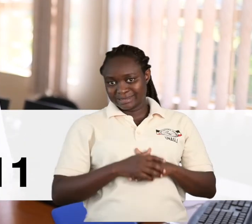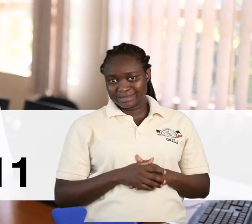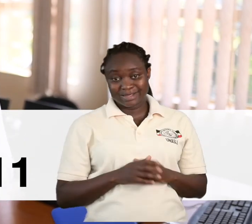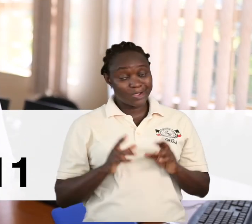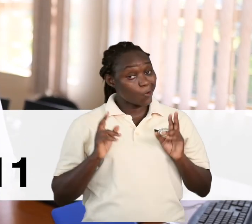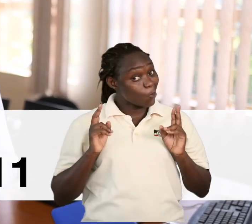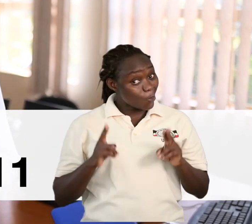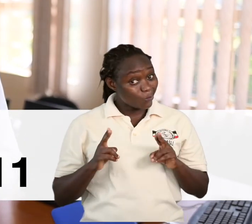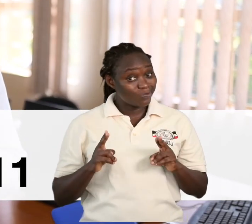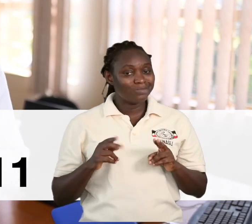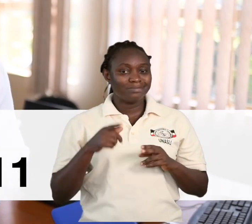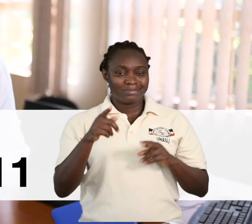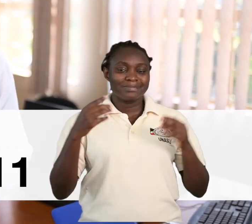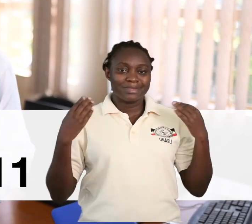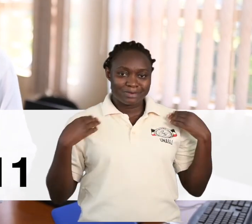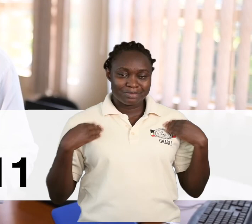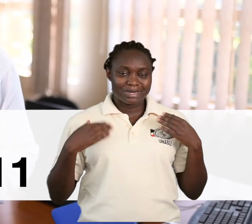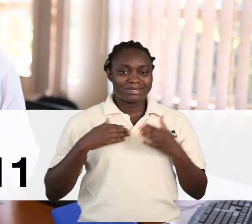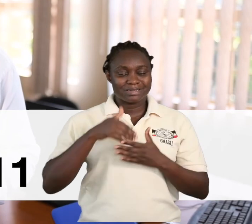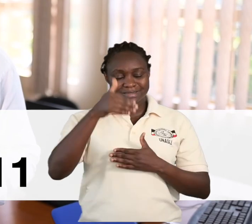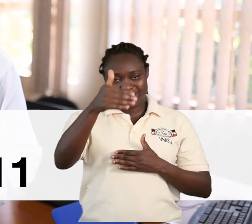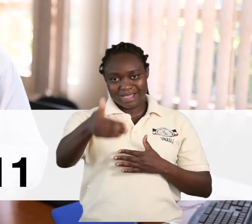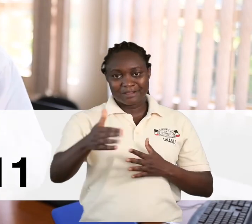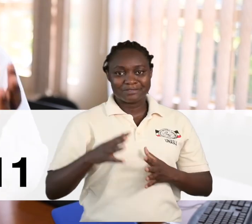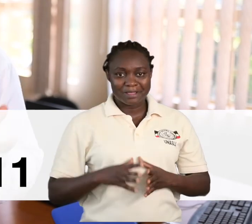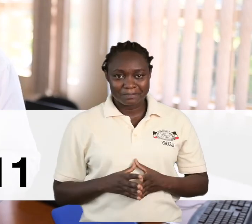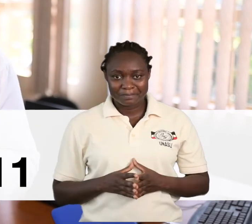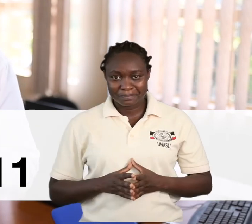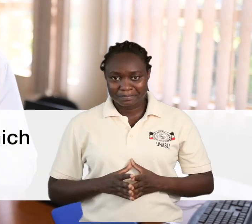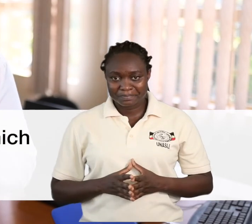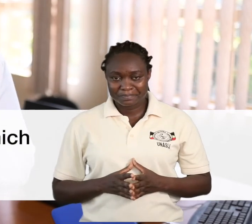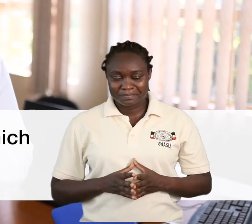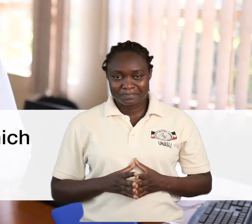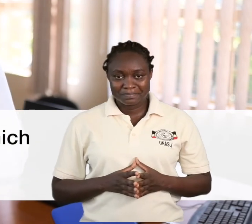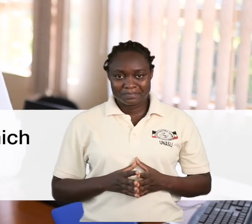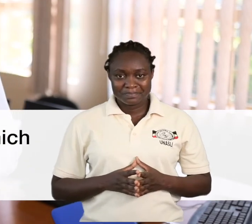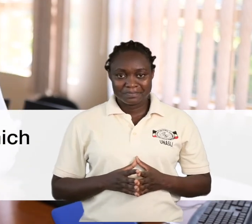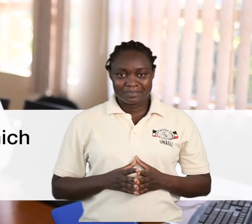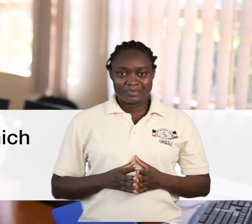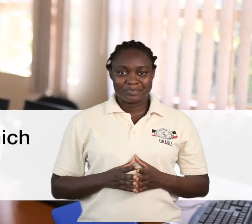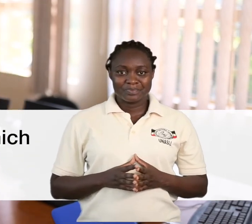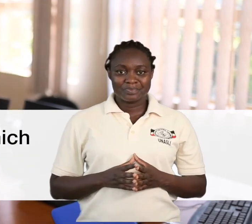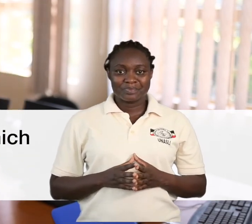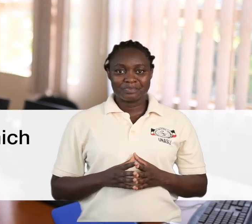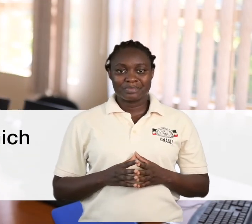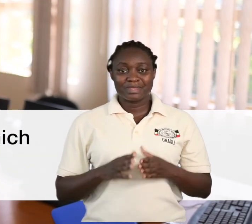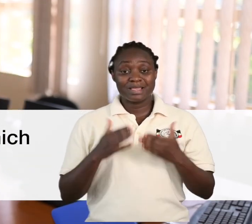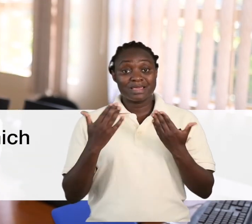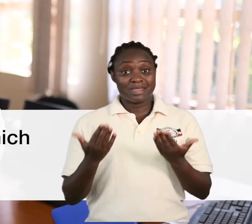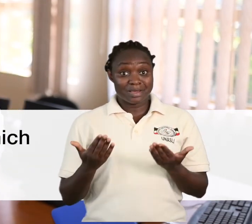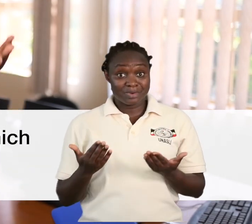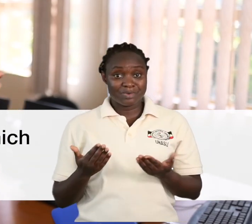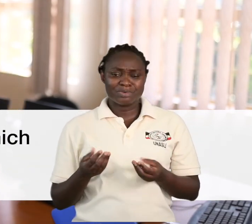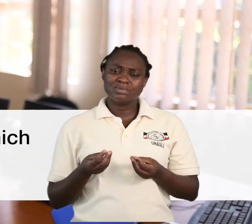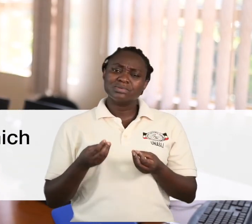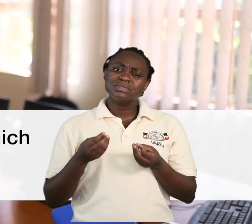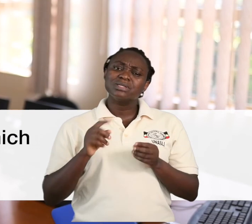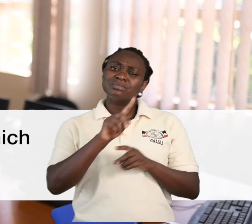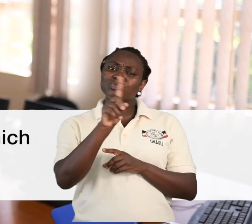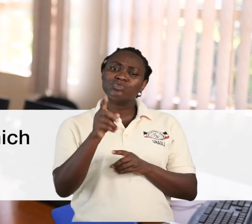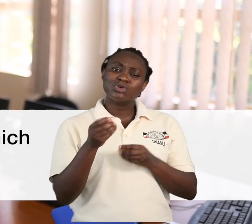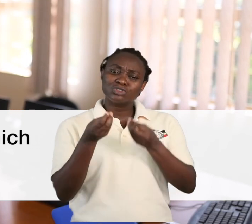will do this shortly after, when I finish up. So I'm also giving you a project question.